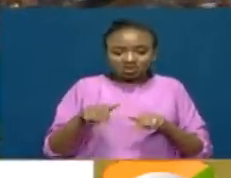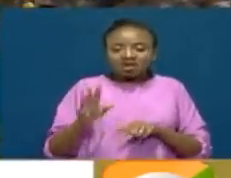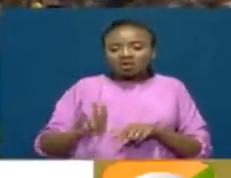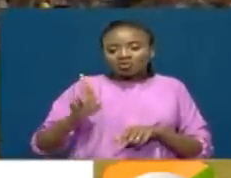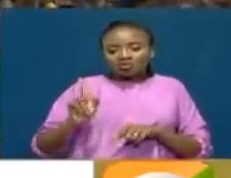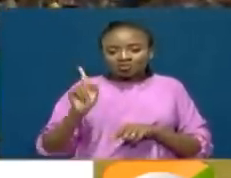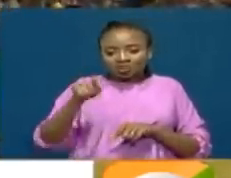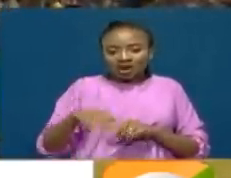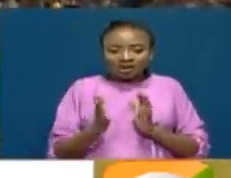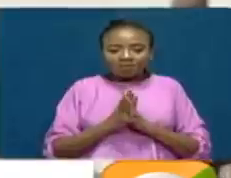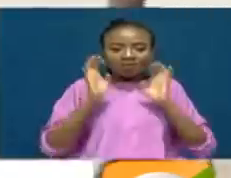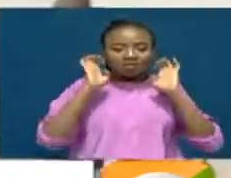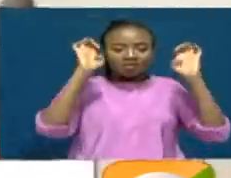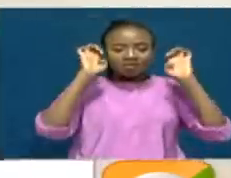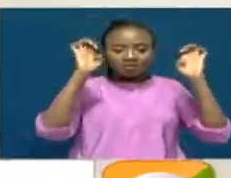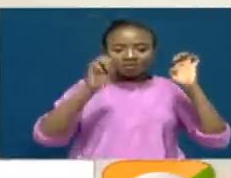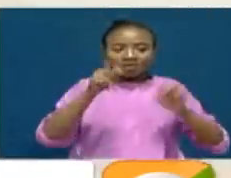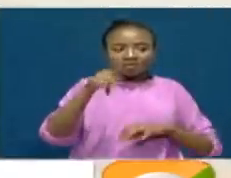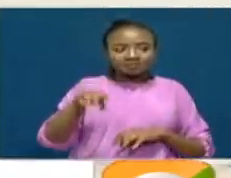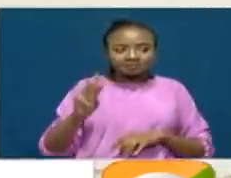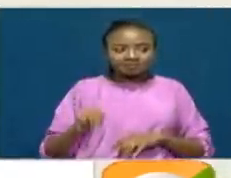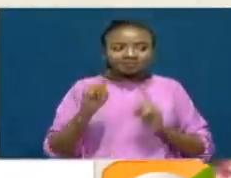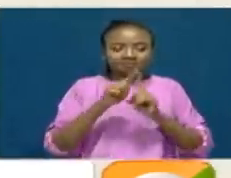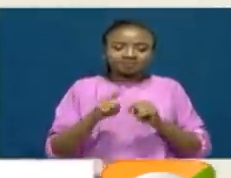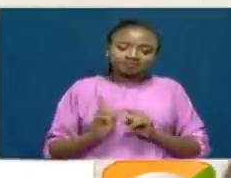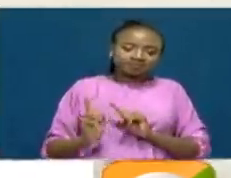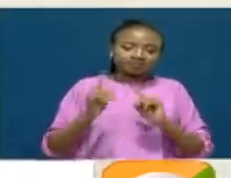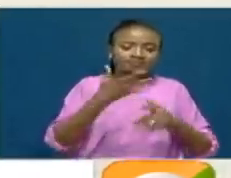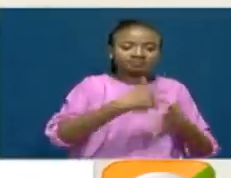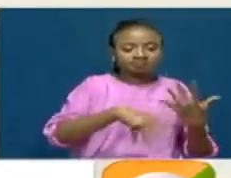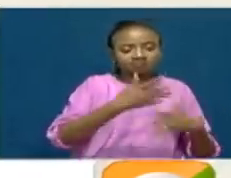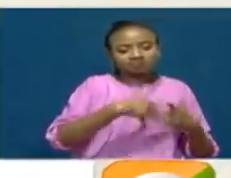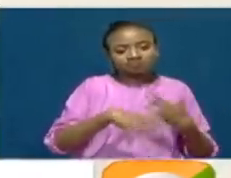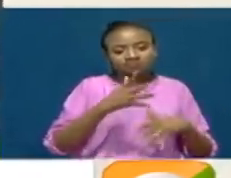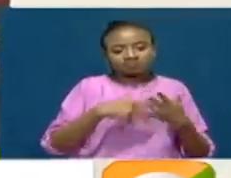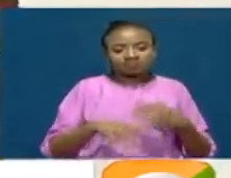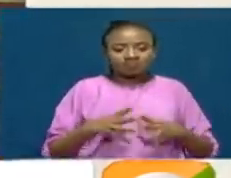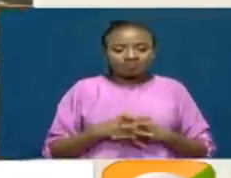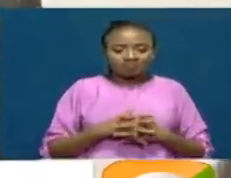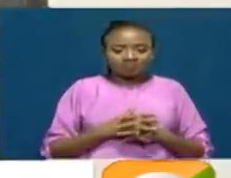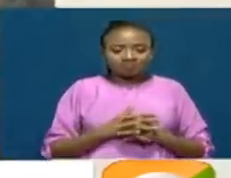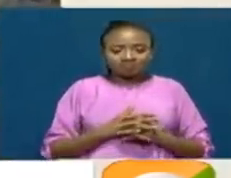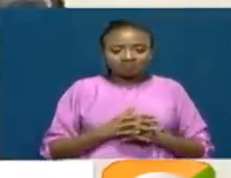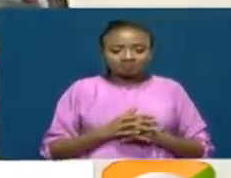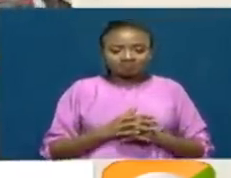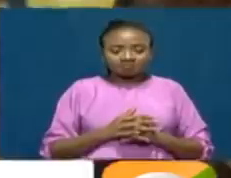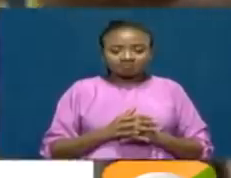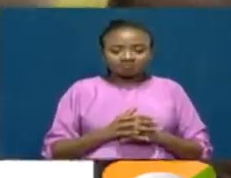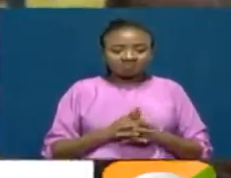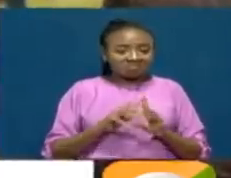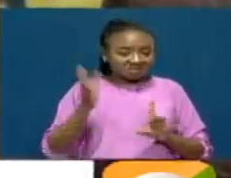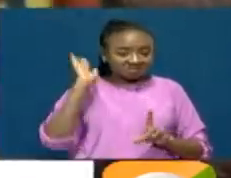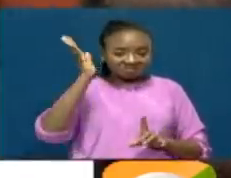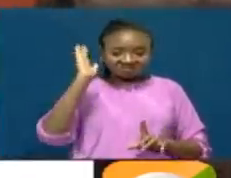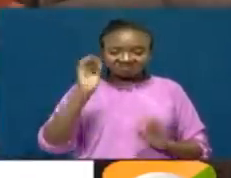And after enjoying the air show, the two, joined by visitors who came earlier, left minutes past 4 without making any address.